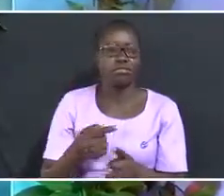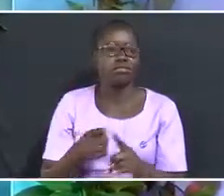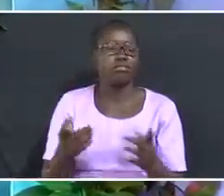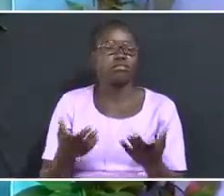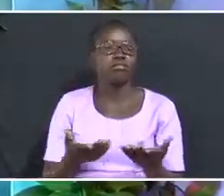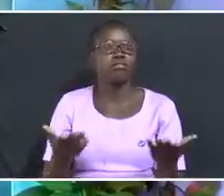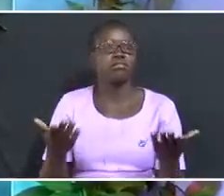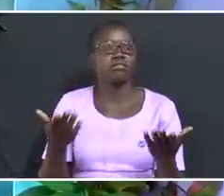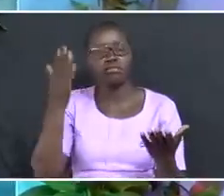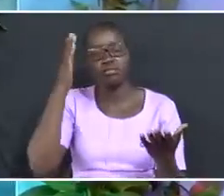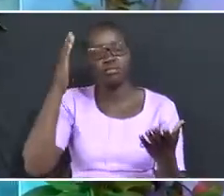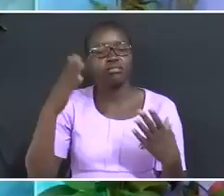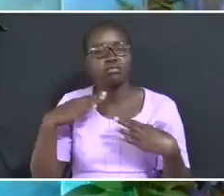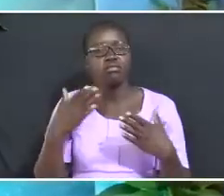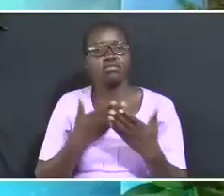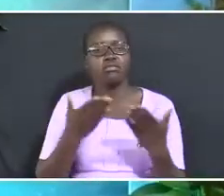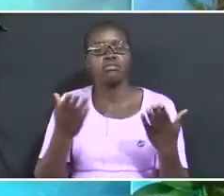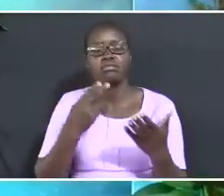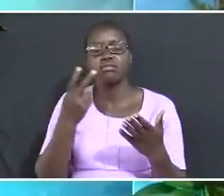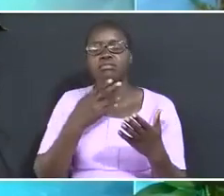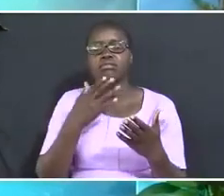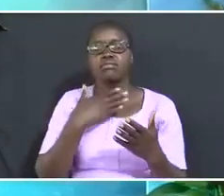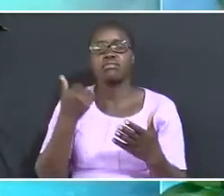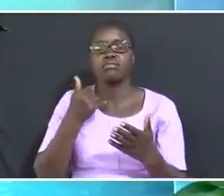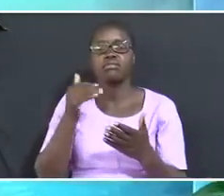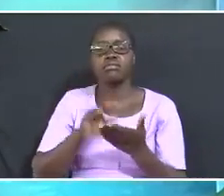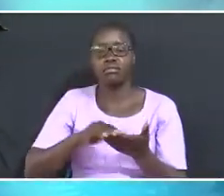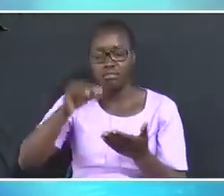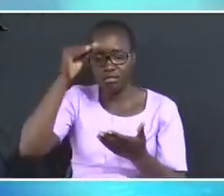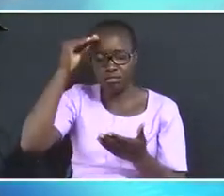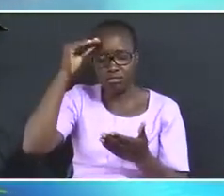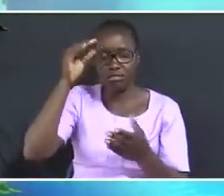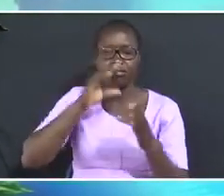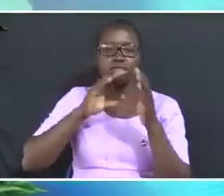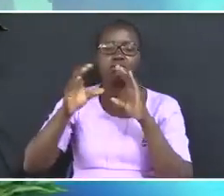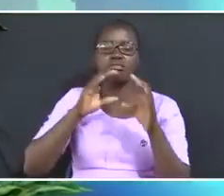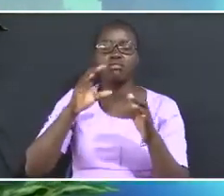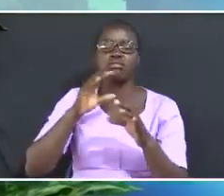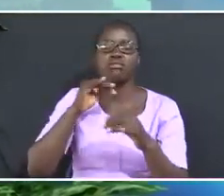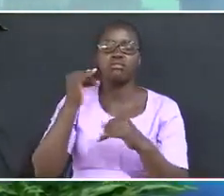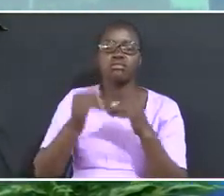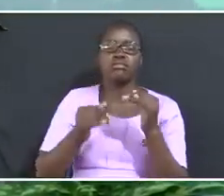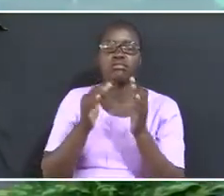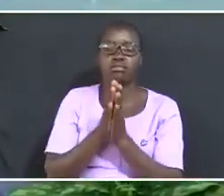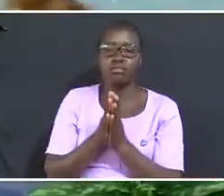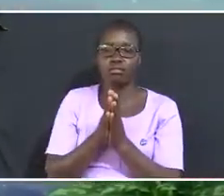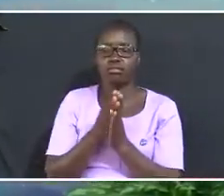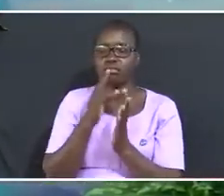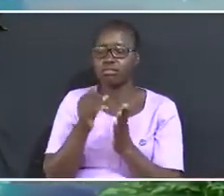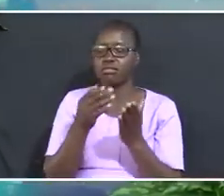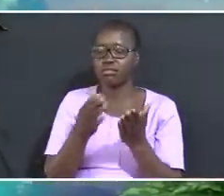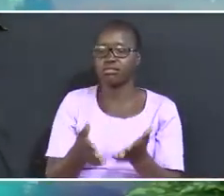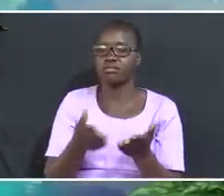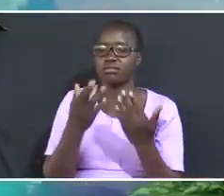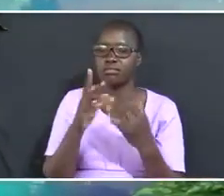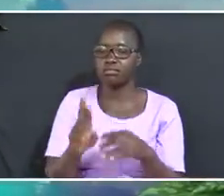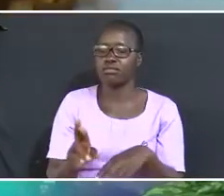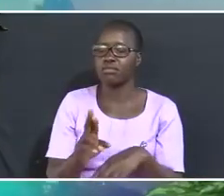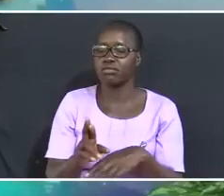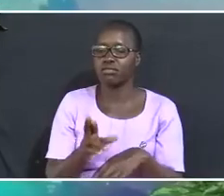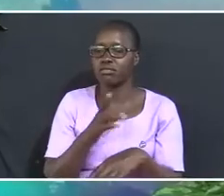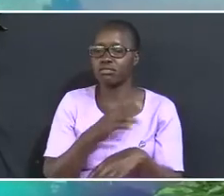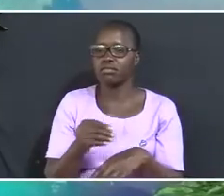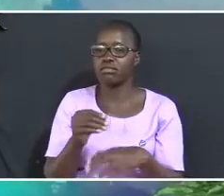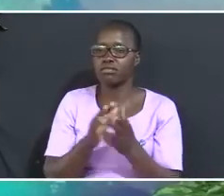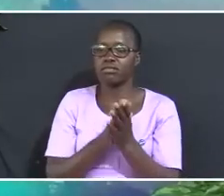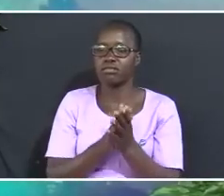are people who would want to start a conversation anyway. So here they are, and they are